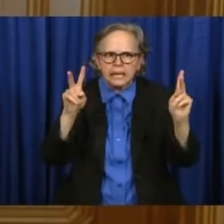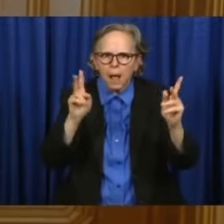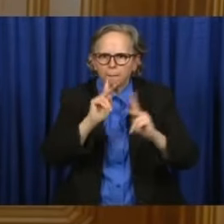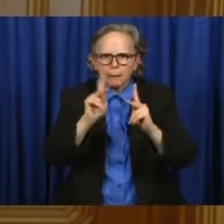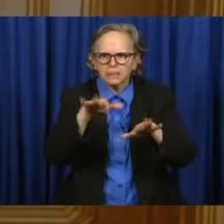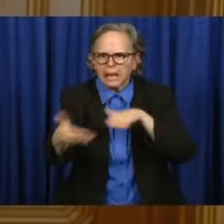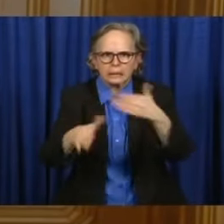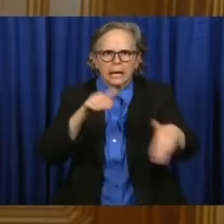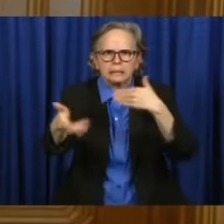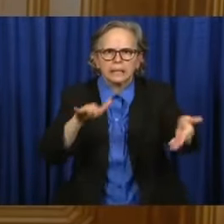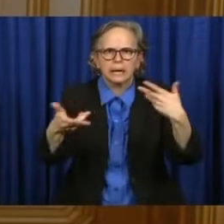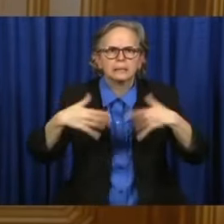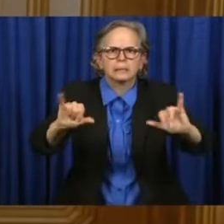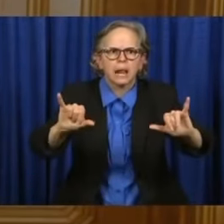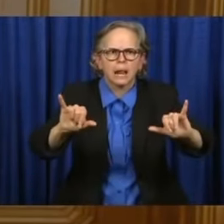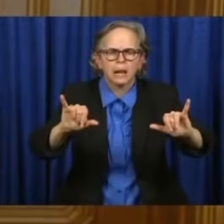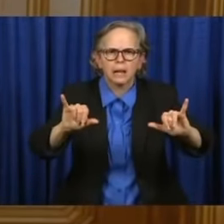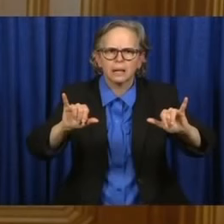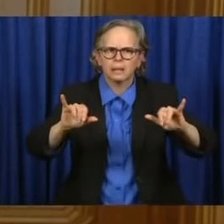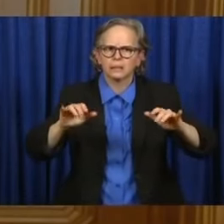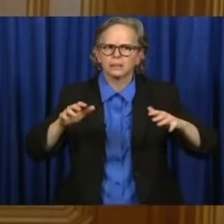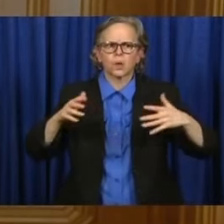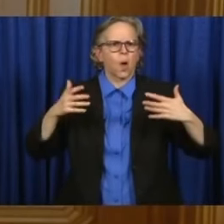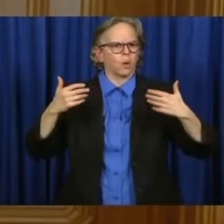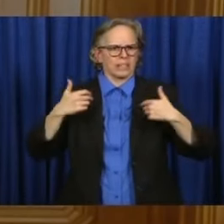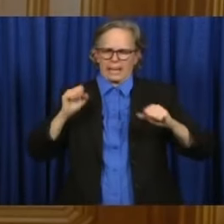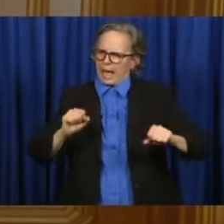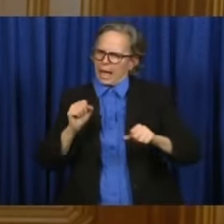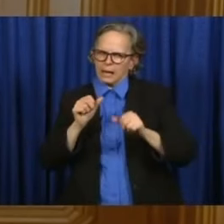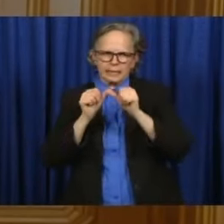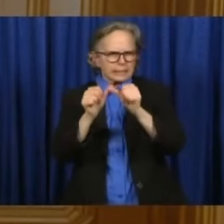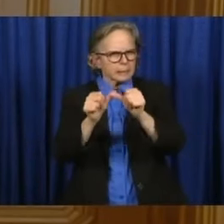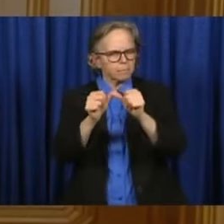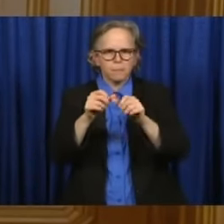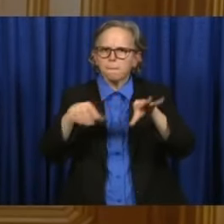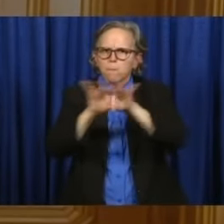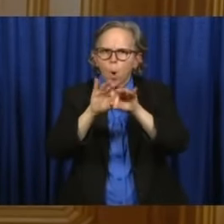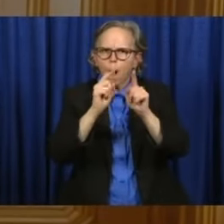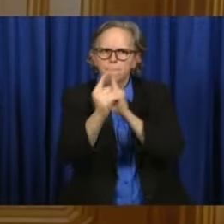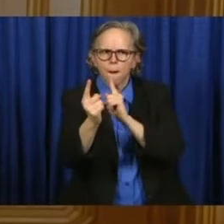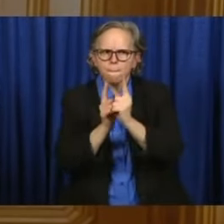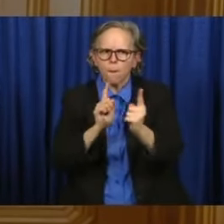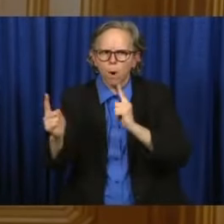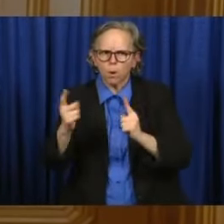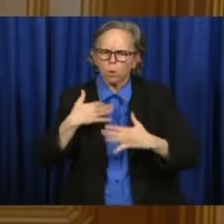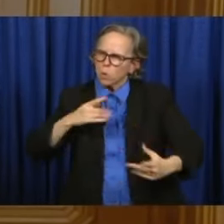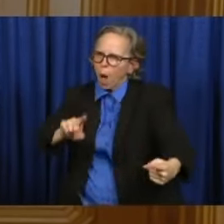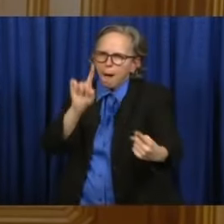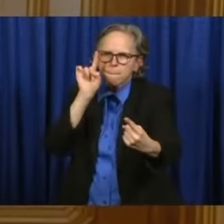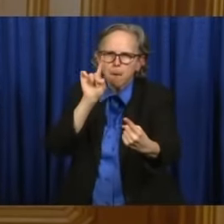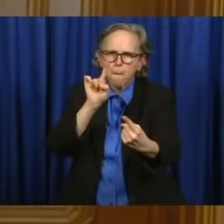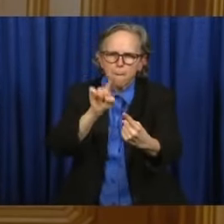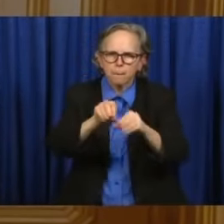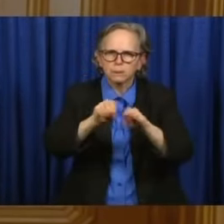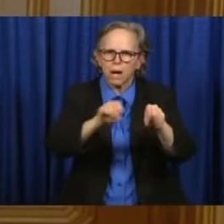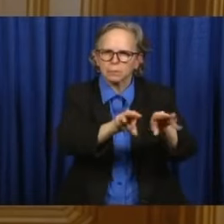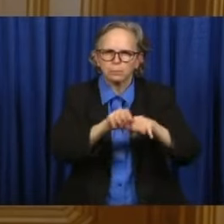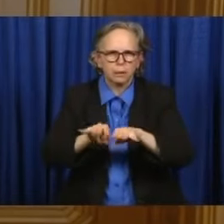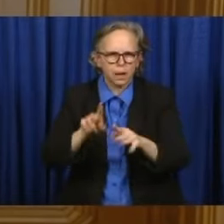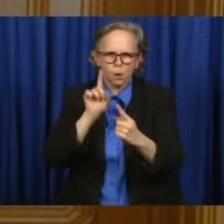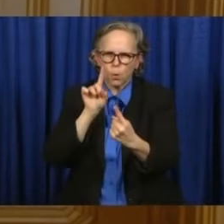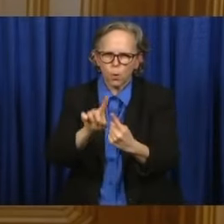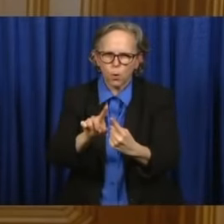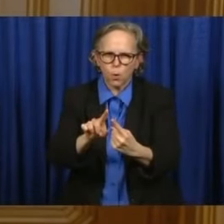our distance apart, if we can continue to do things, we're going to mitigate this damage. We're going to lower this damage.